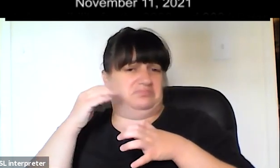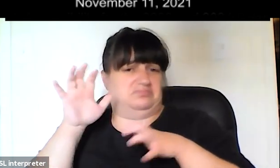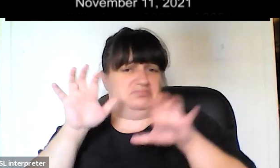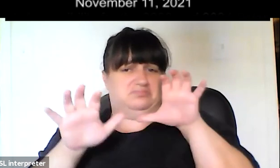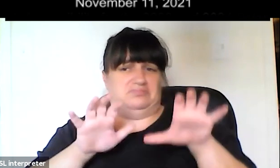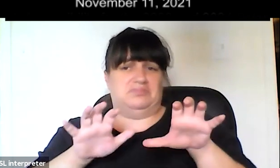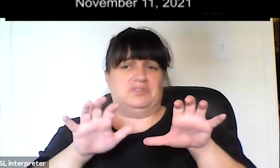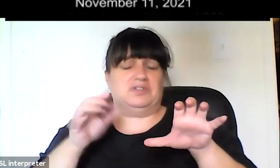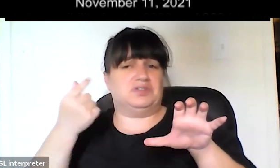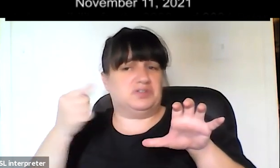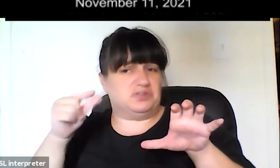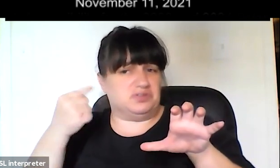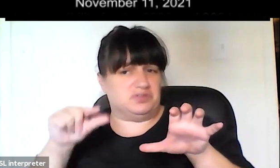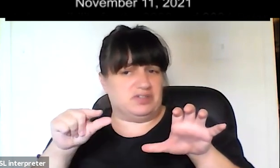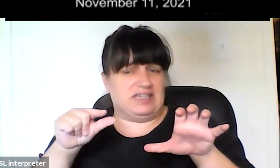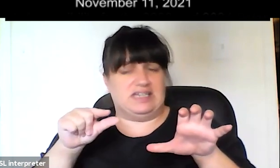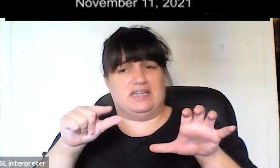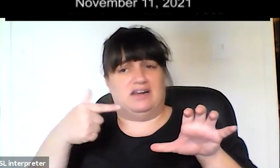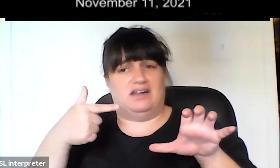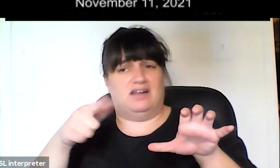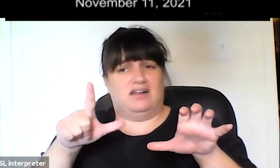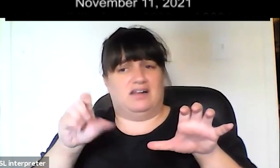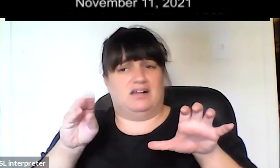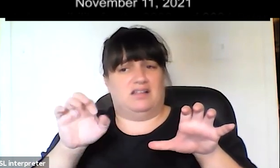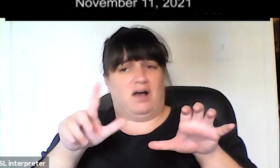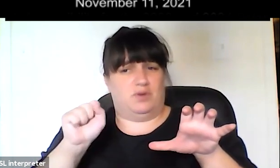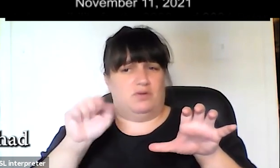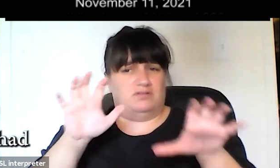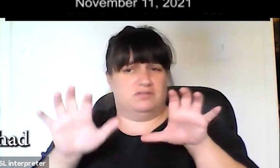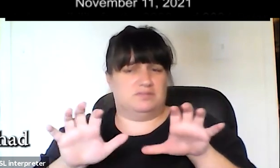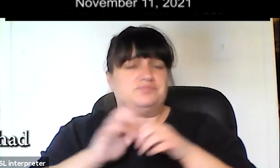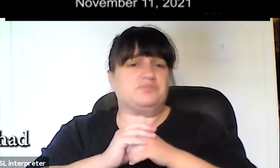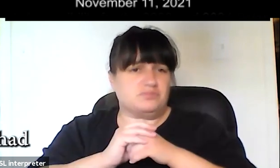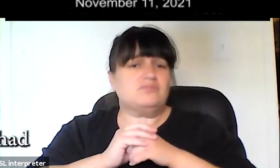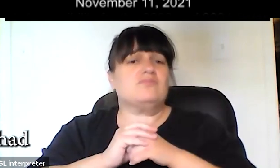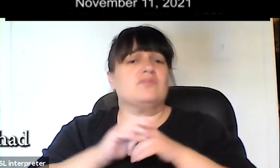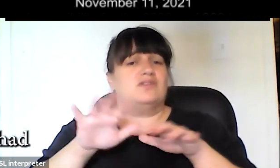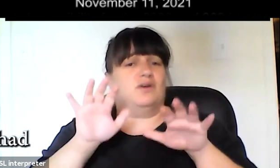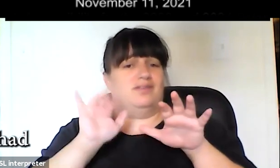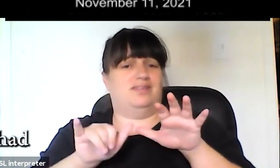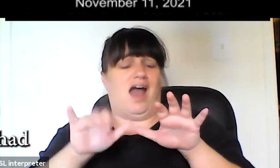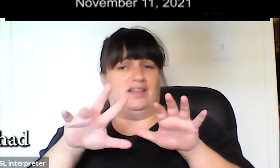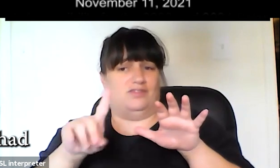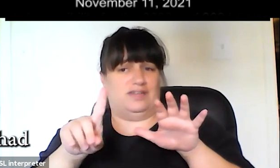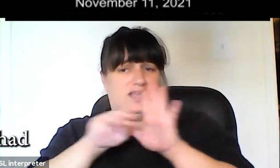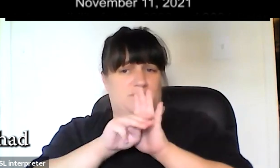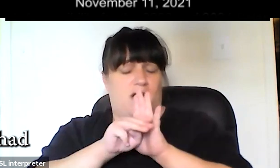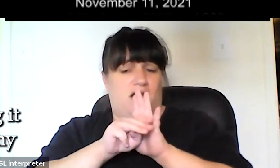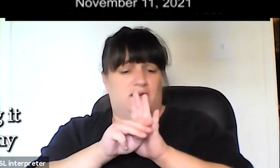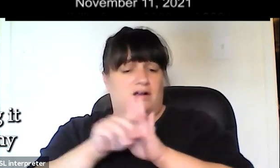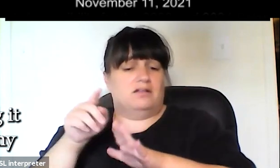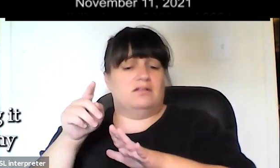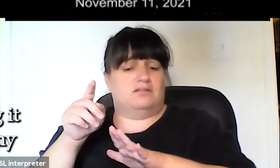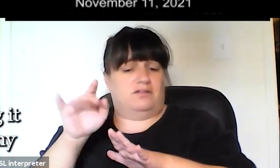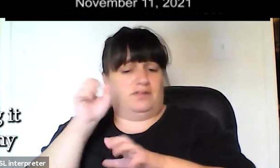of green globules stuck on the side that are these high energy jets. And so taking that 3D model that we had